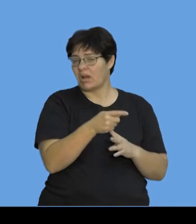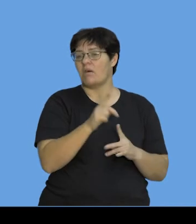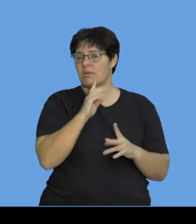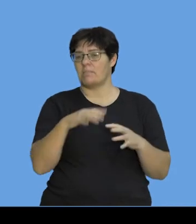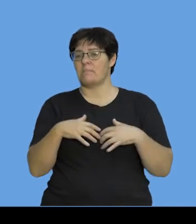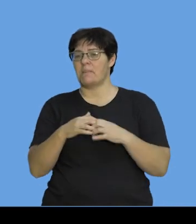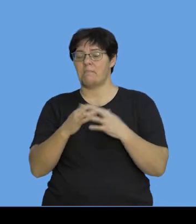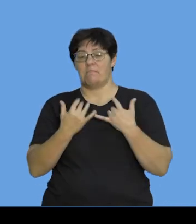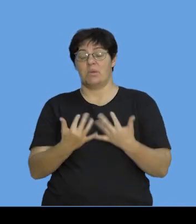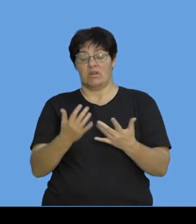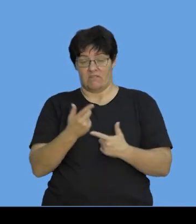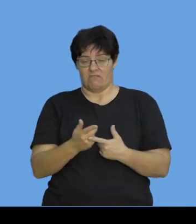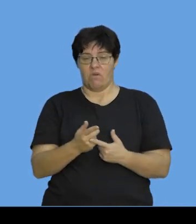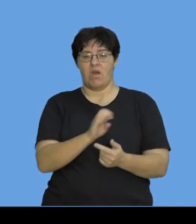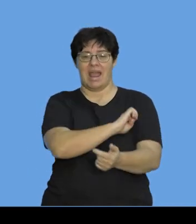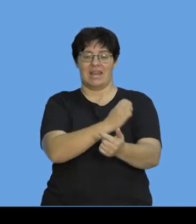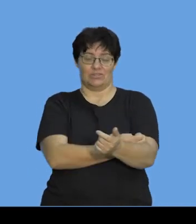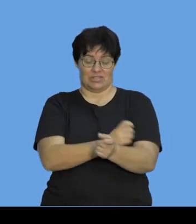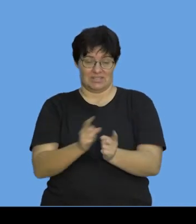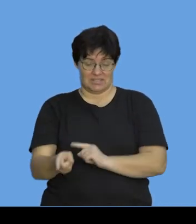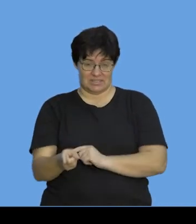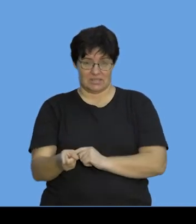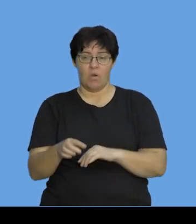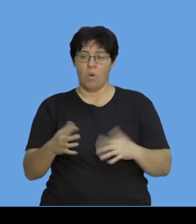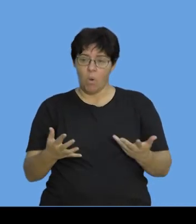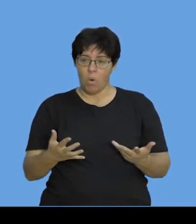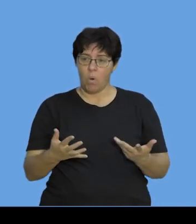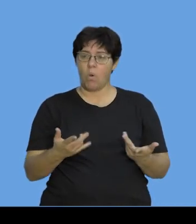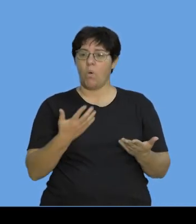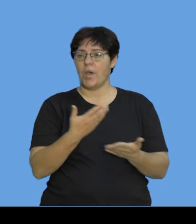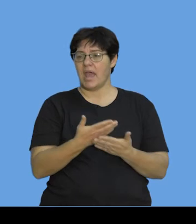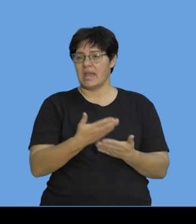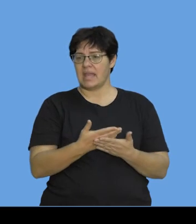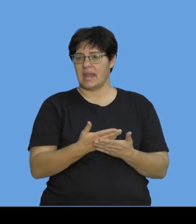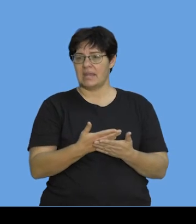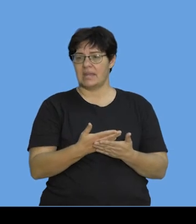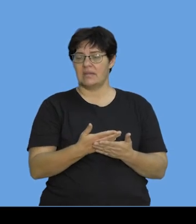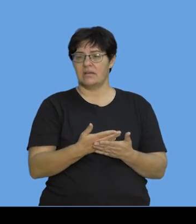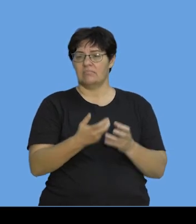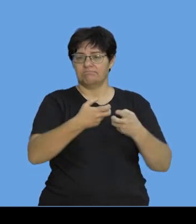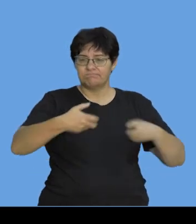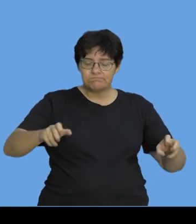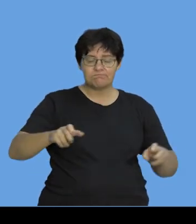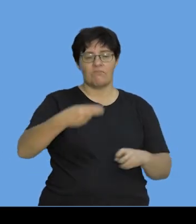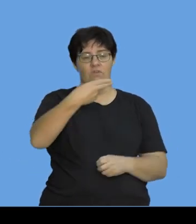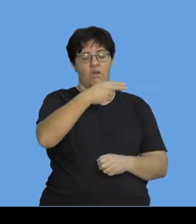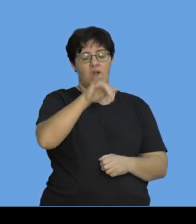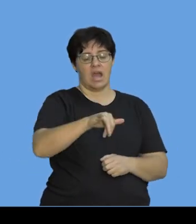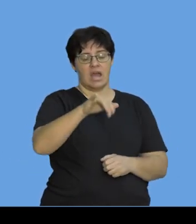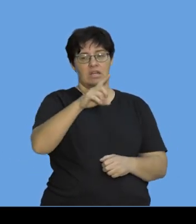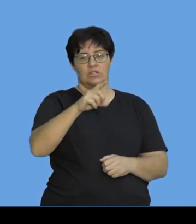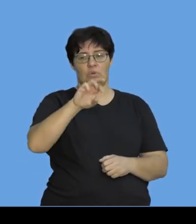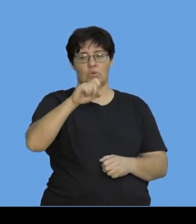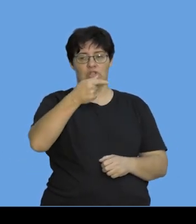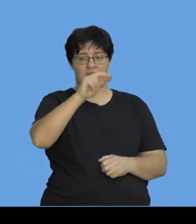decomposed to form hydrogen gas according to the following equation. As to whether the equation is balanced or not, it's something that remains to be